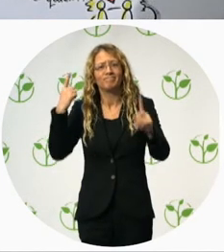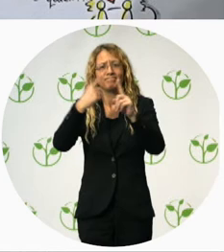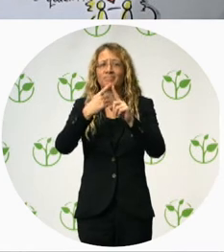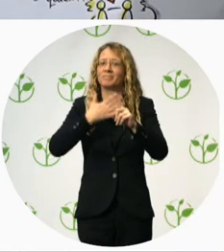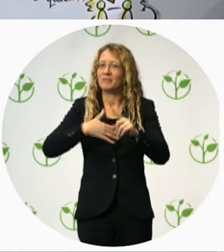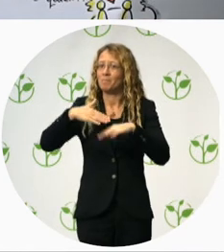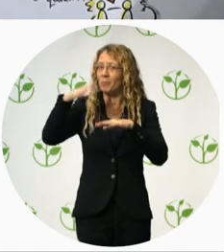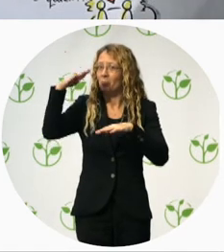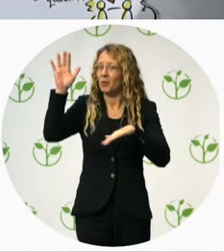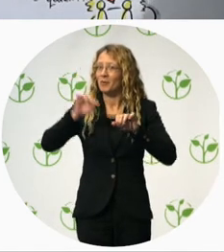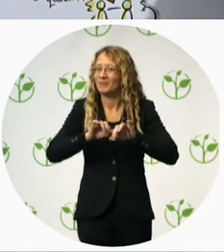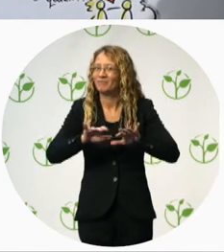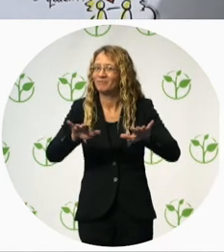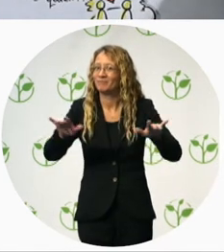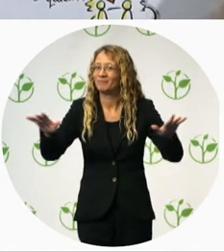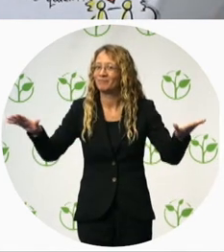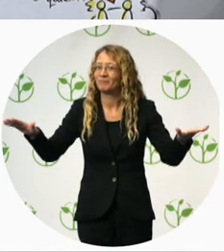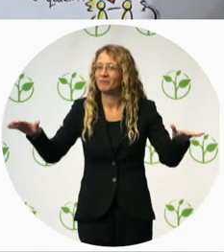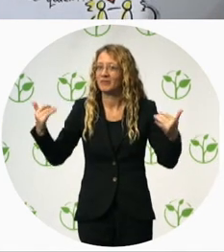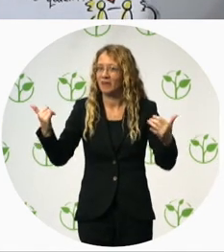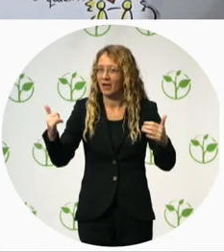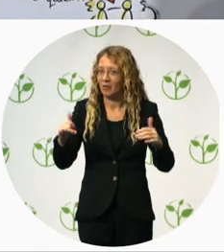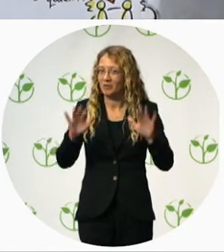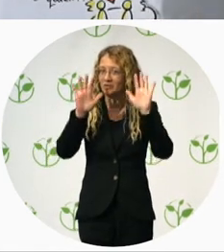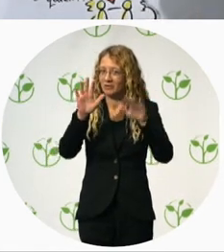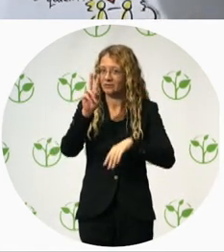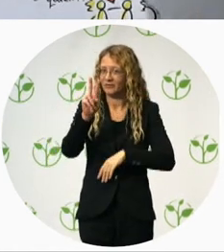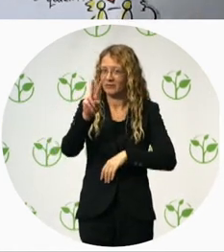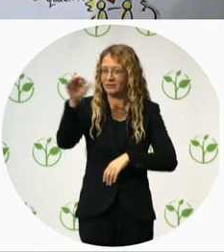to bring that out to the world to make it sustainable.